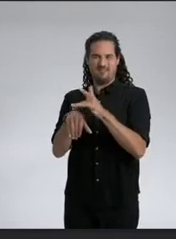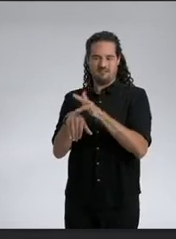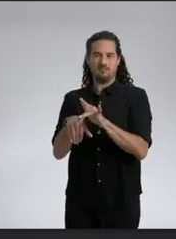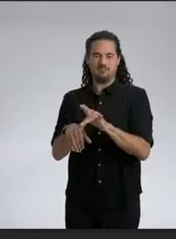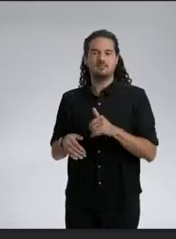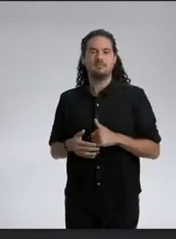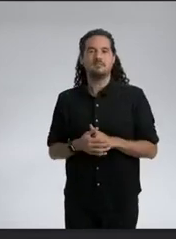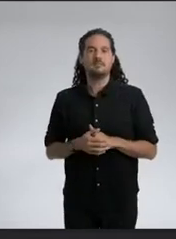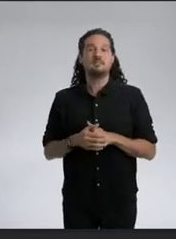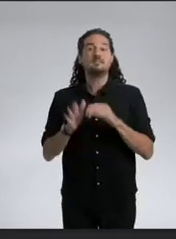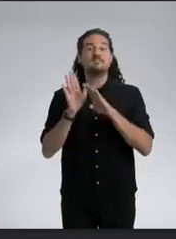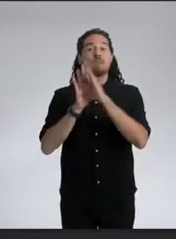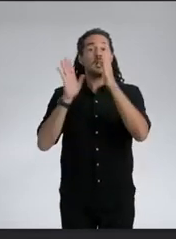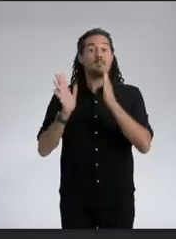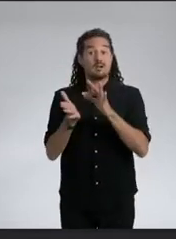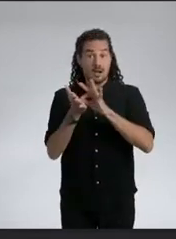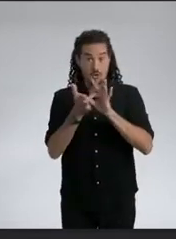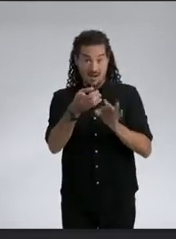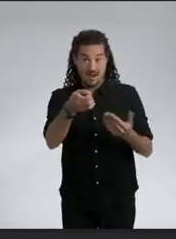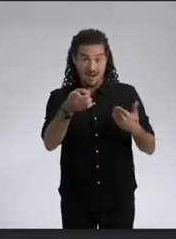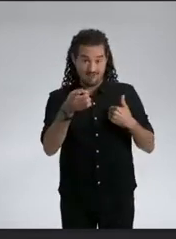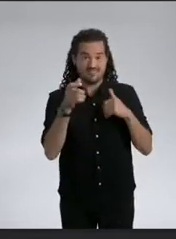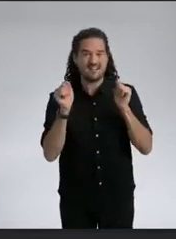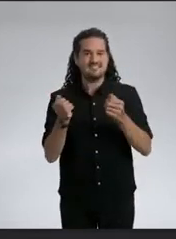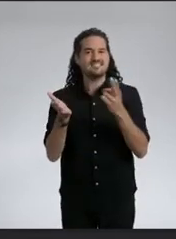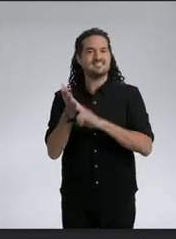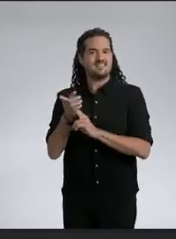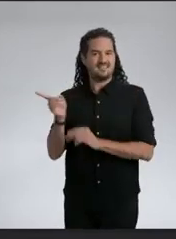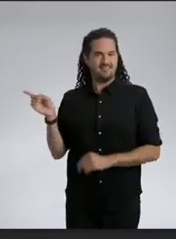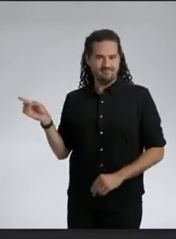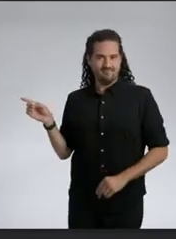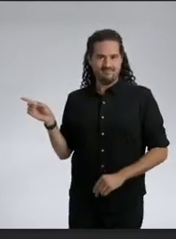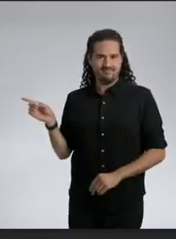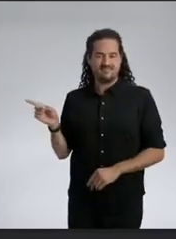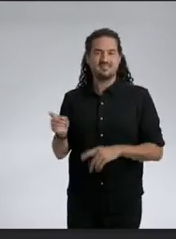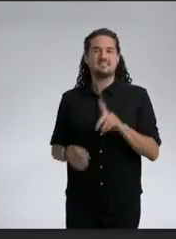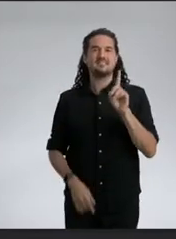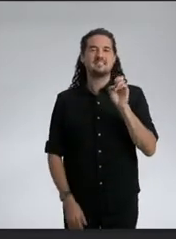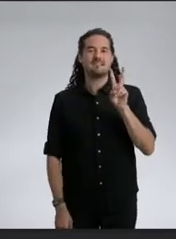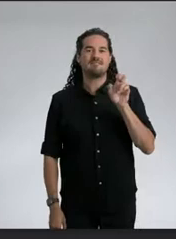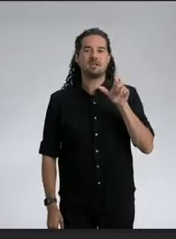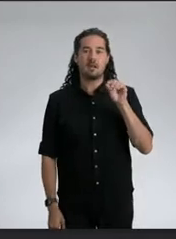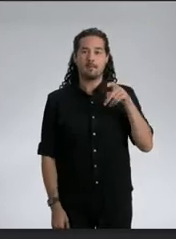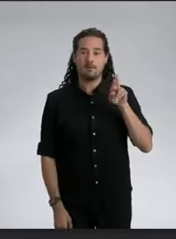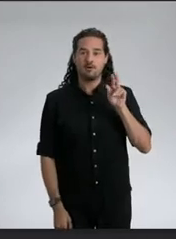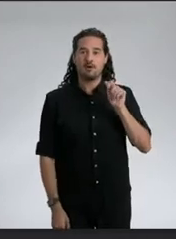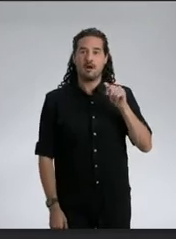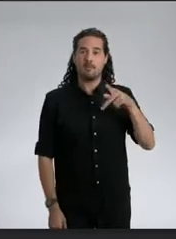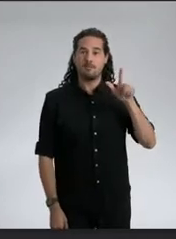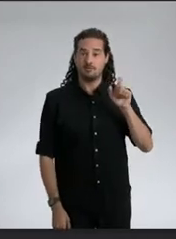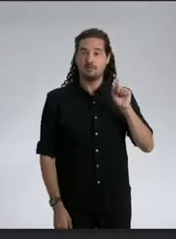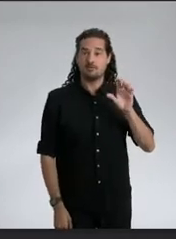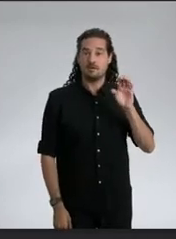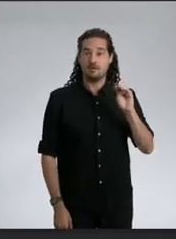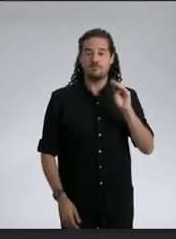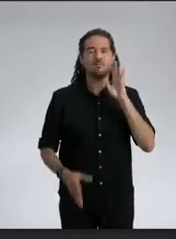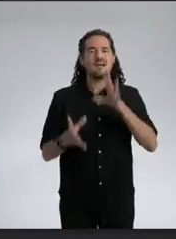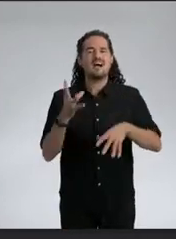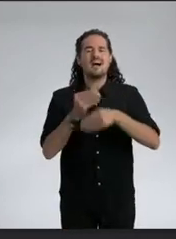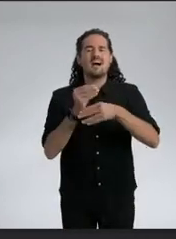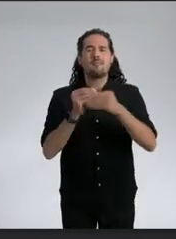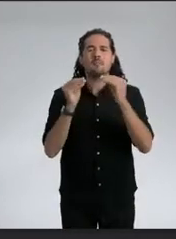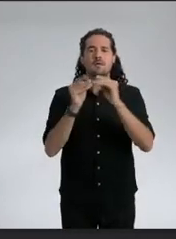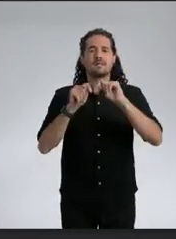up right now at developer.apple.com. We will gradually add more teams as we work towards making this available to